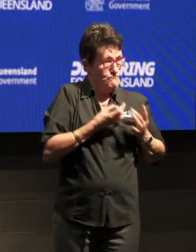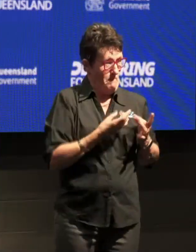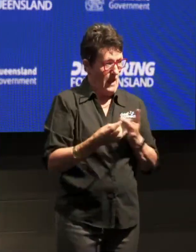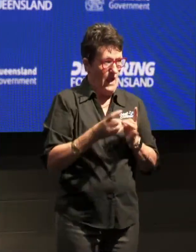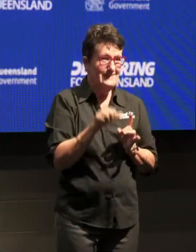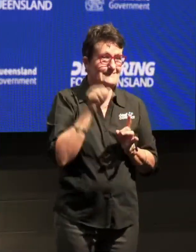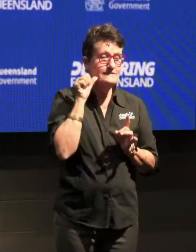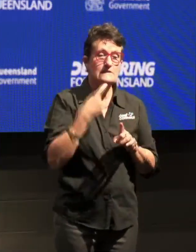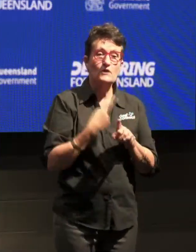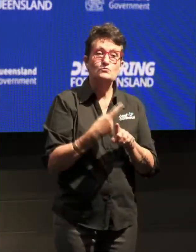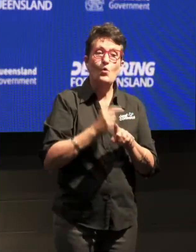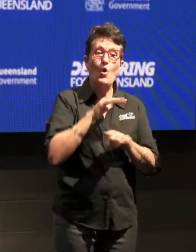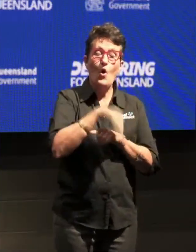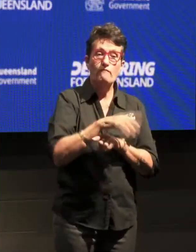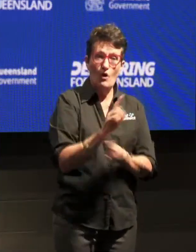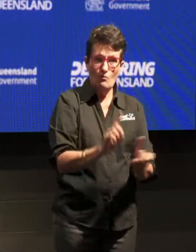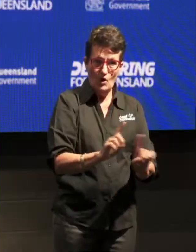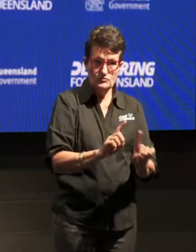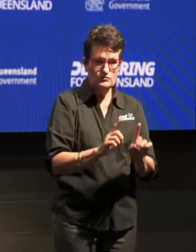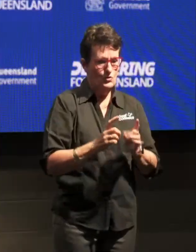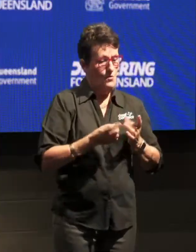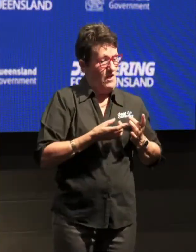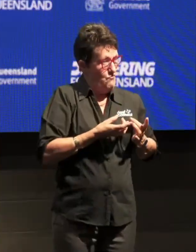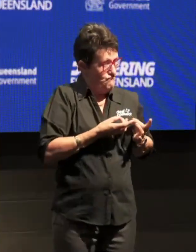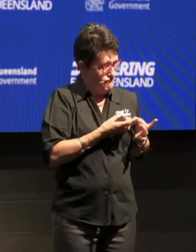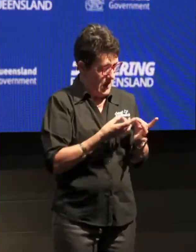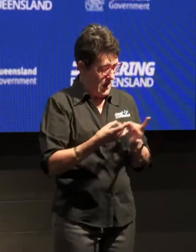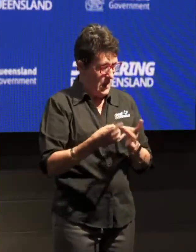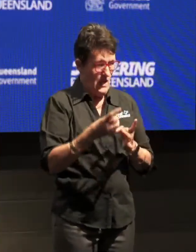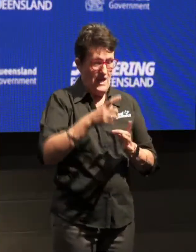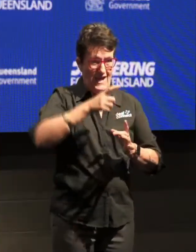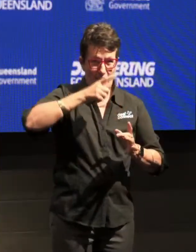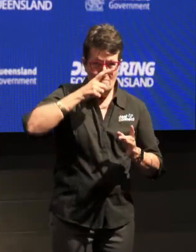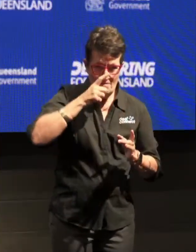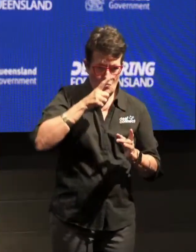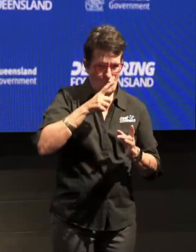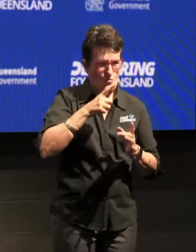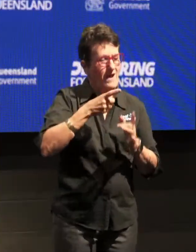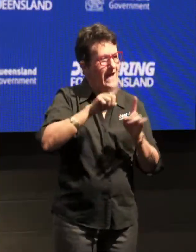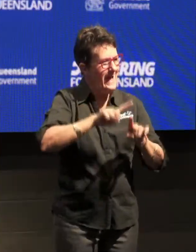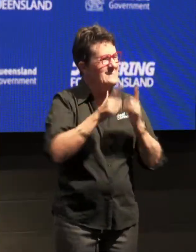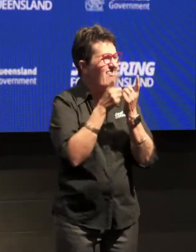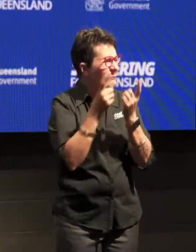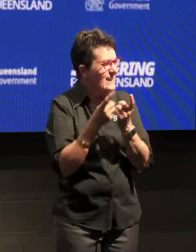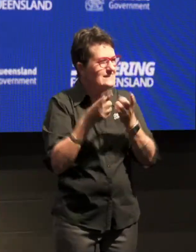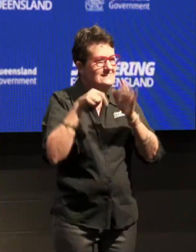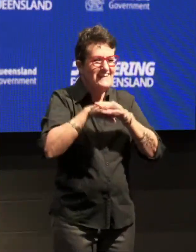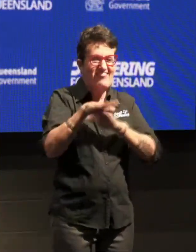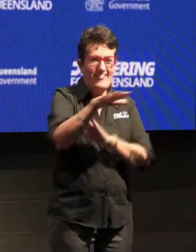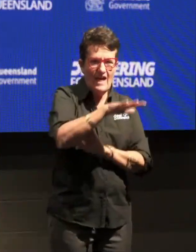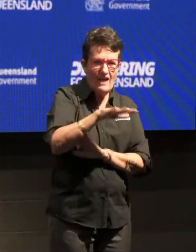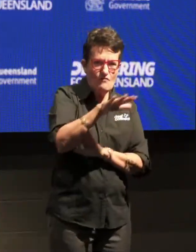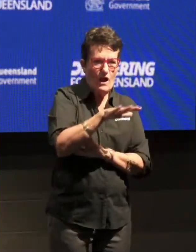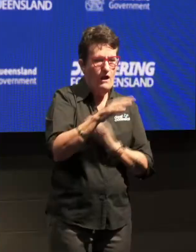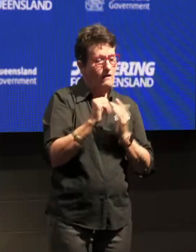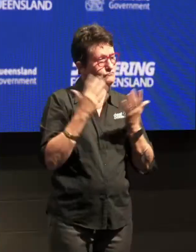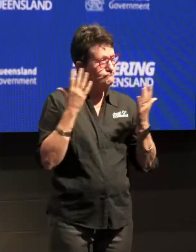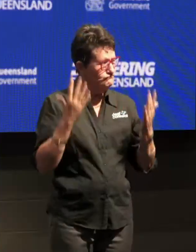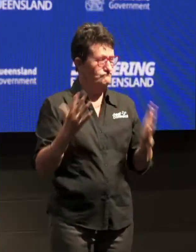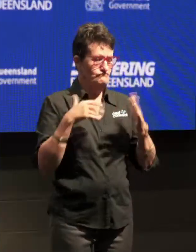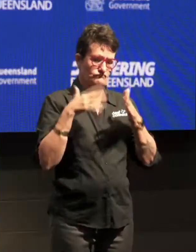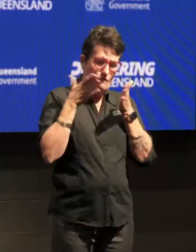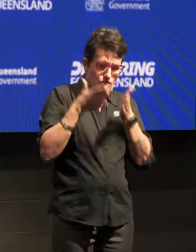spoke about the fact that we've pre-positioned both people and assets in the area, and we put a big focus on